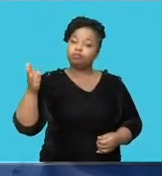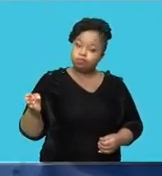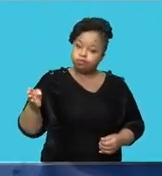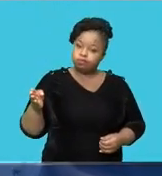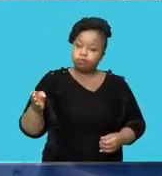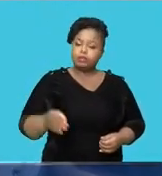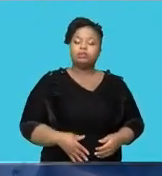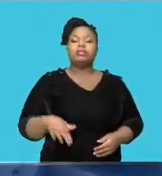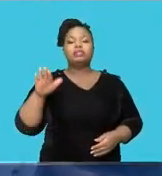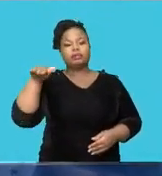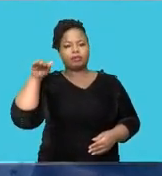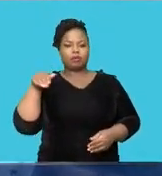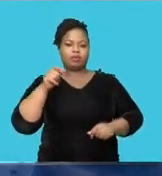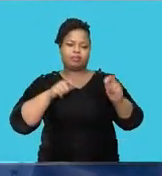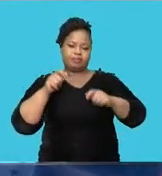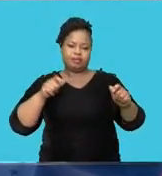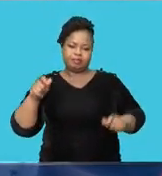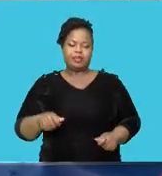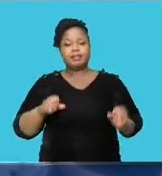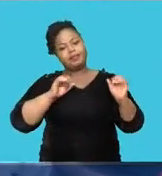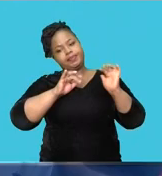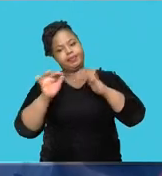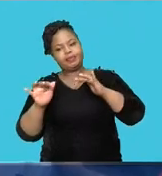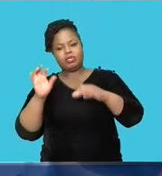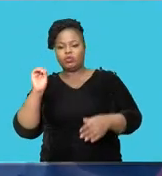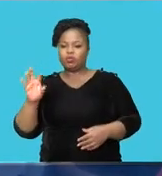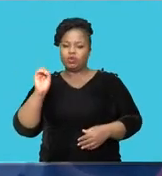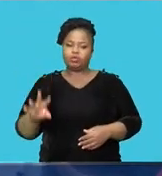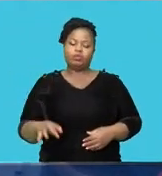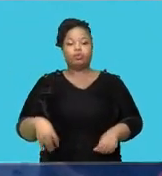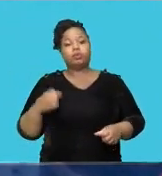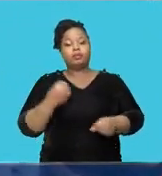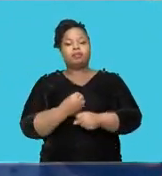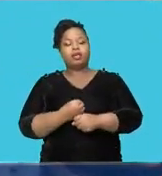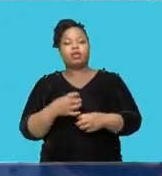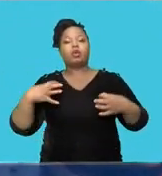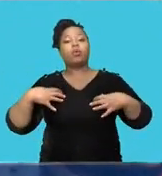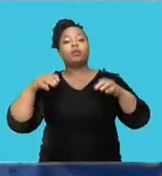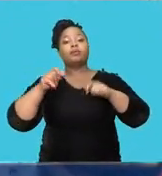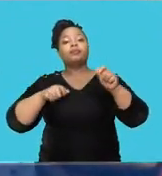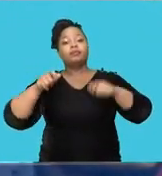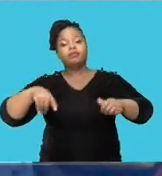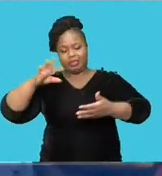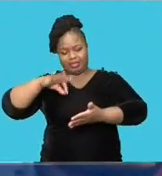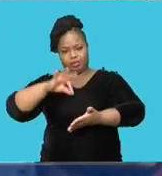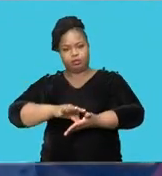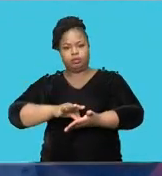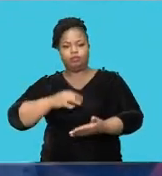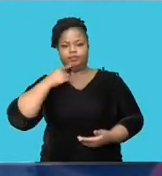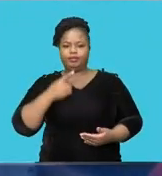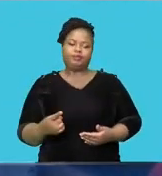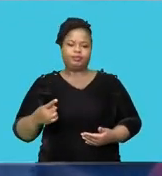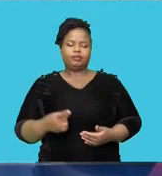where Zimbabwean nationals are going to Soweto making old people sign that they are getting